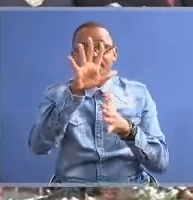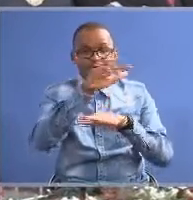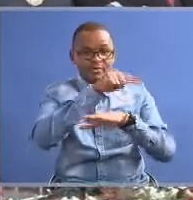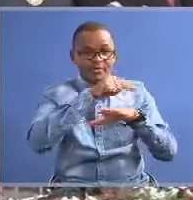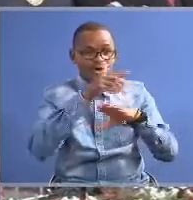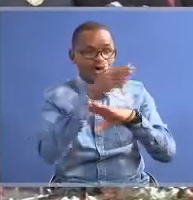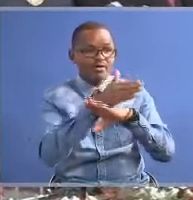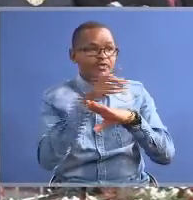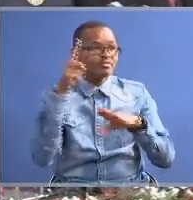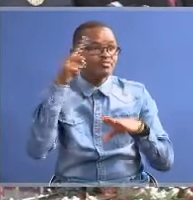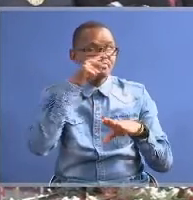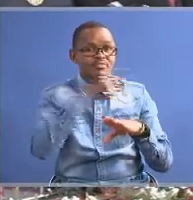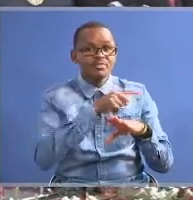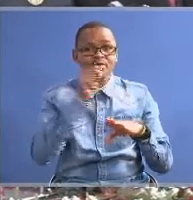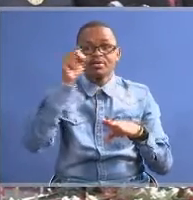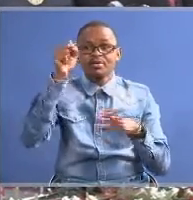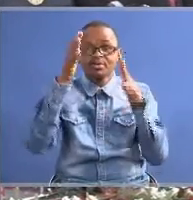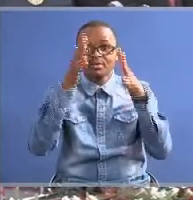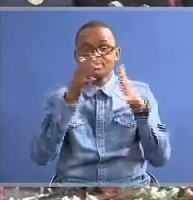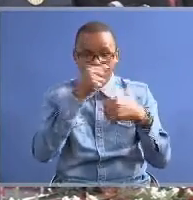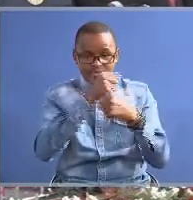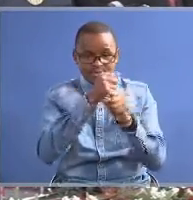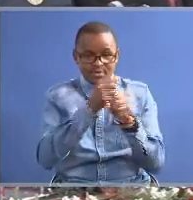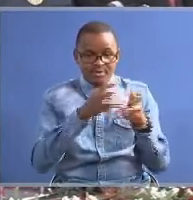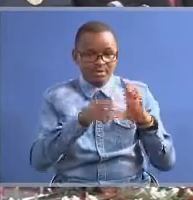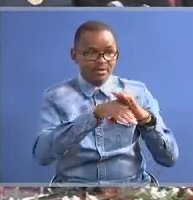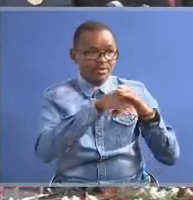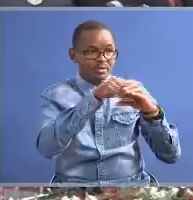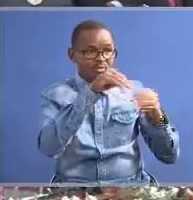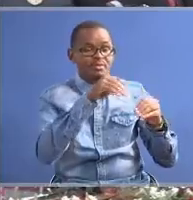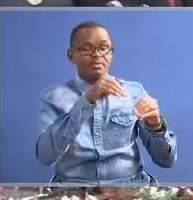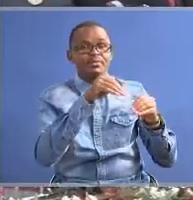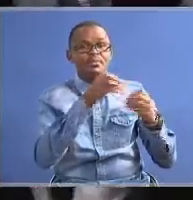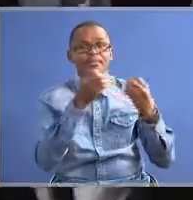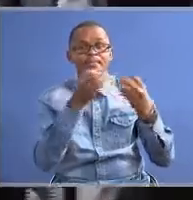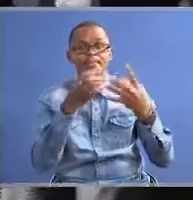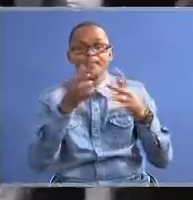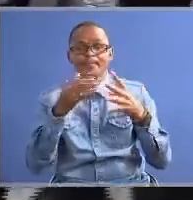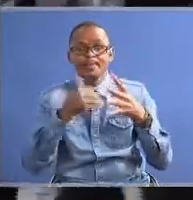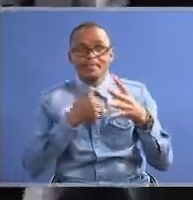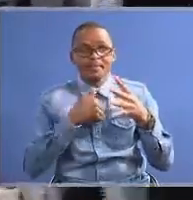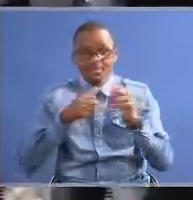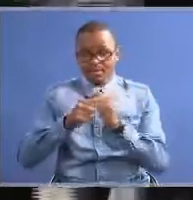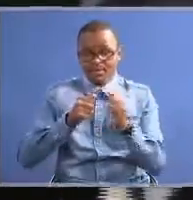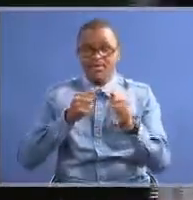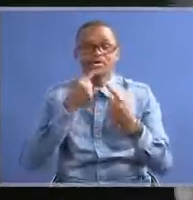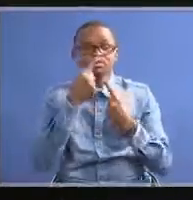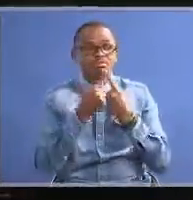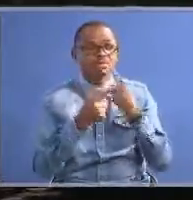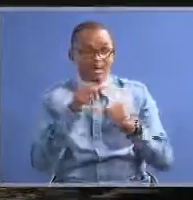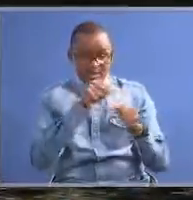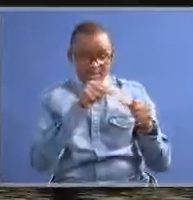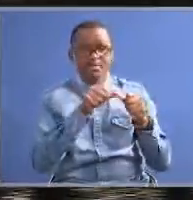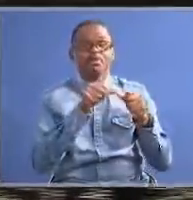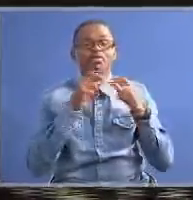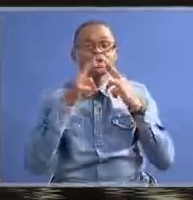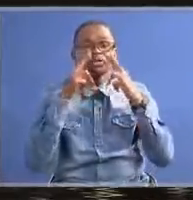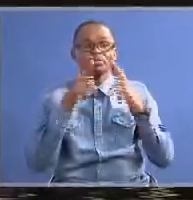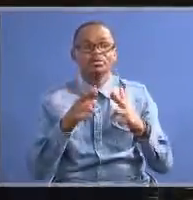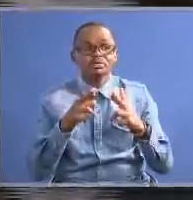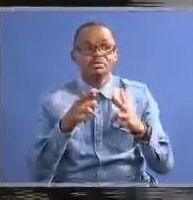after the event was over, politicians made their way out of the arena, many of them avoiding to speak about the